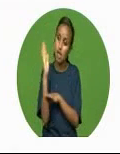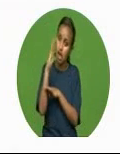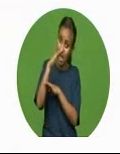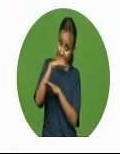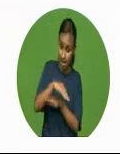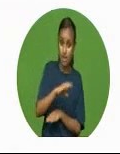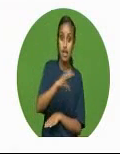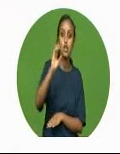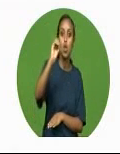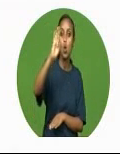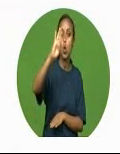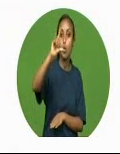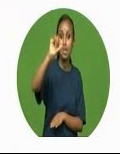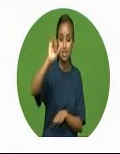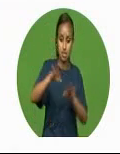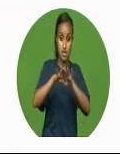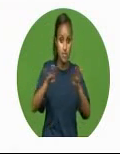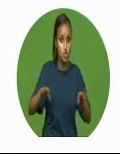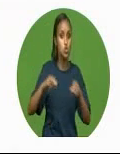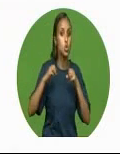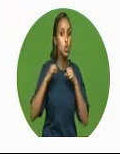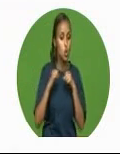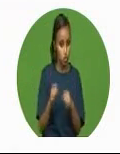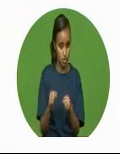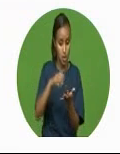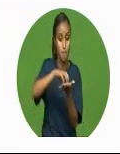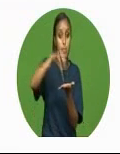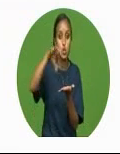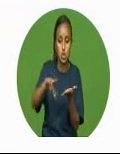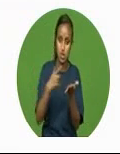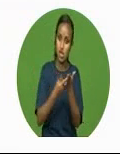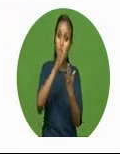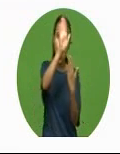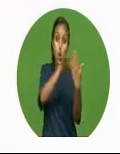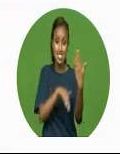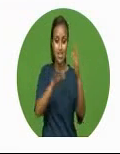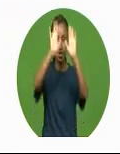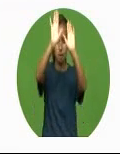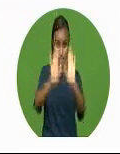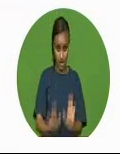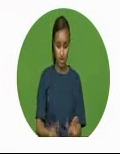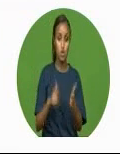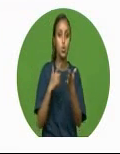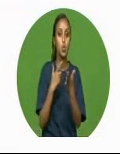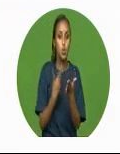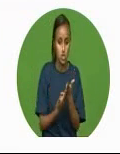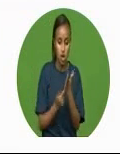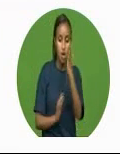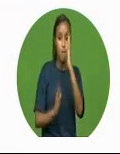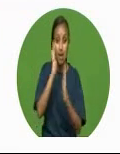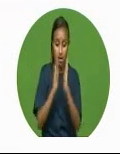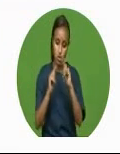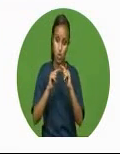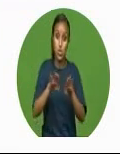these inclined and oblique surfaces could be projected on the auxiliary planes,